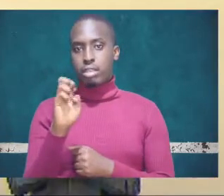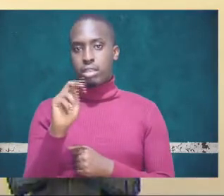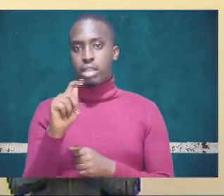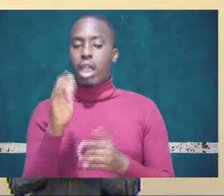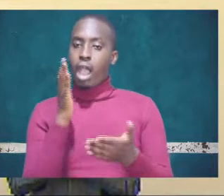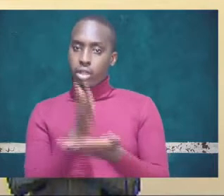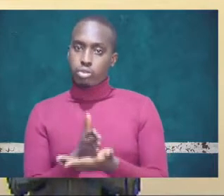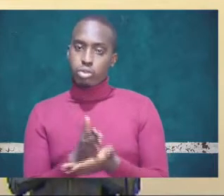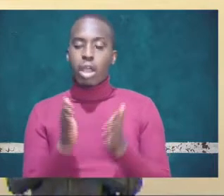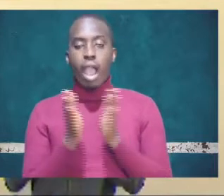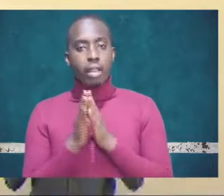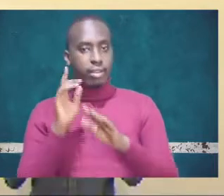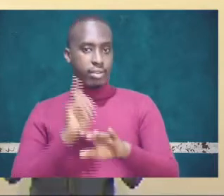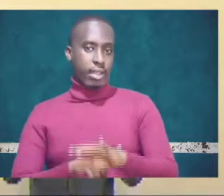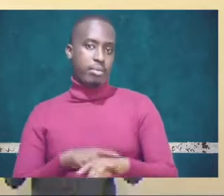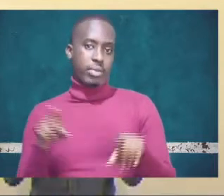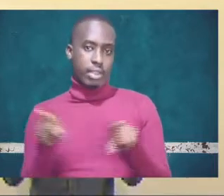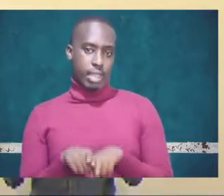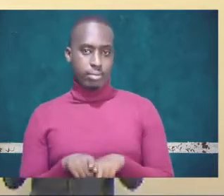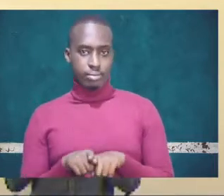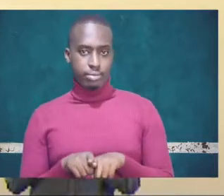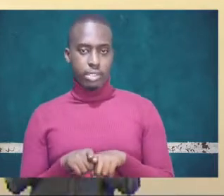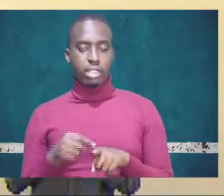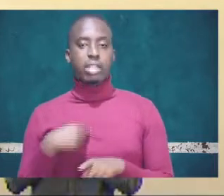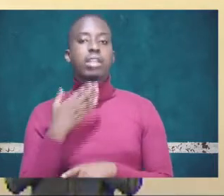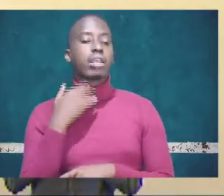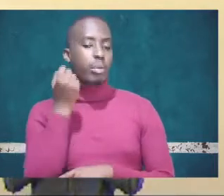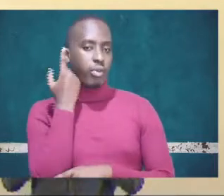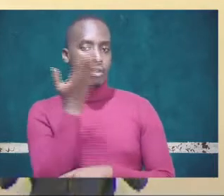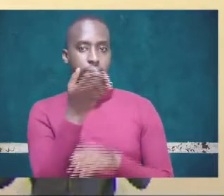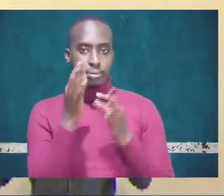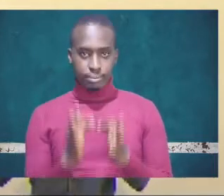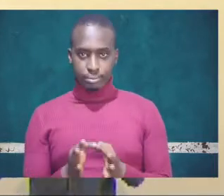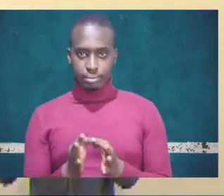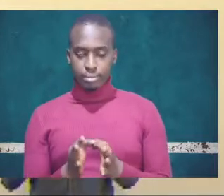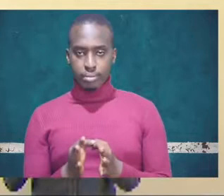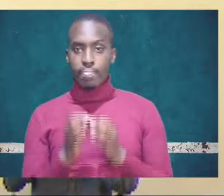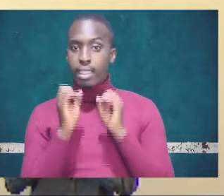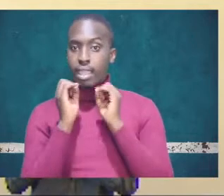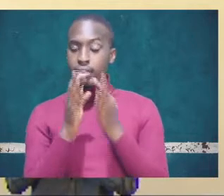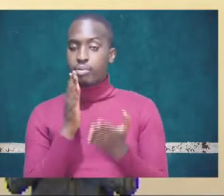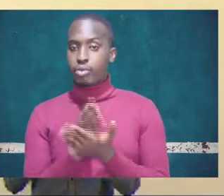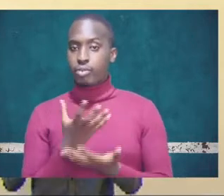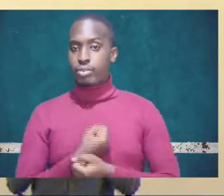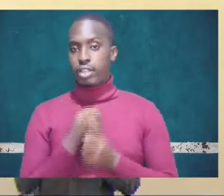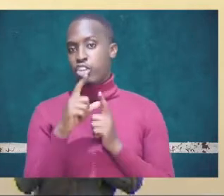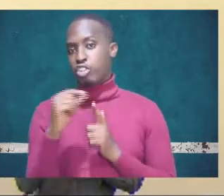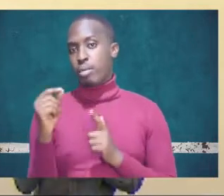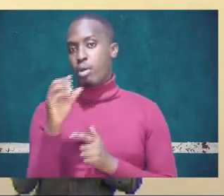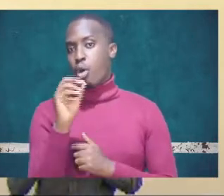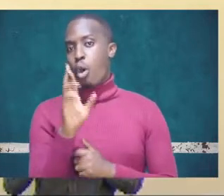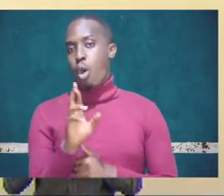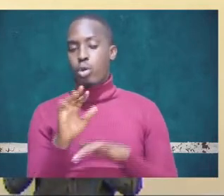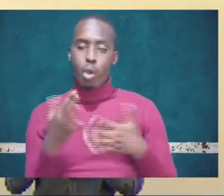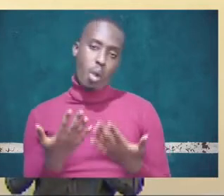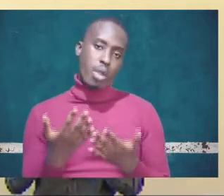true at the same time. I want you to understand this. When you have the word or